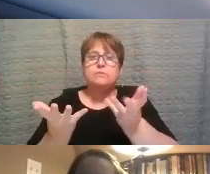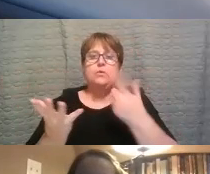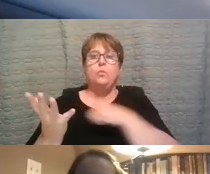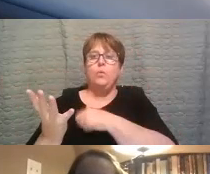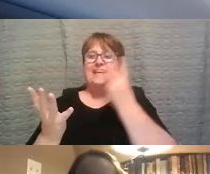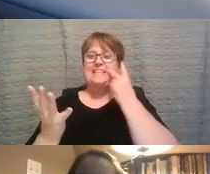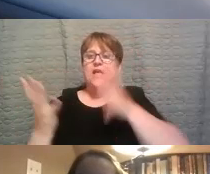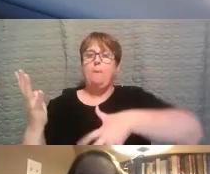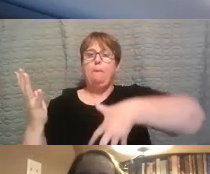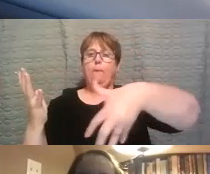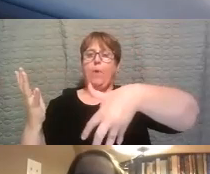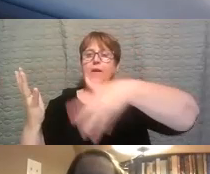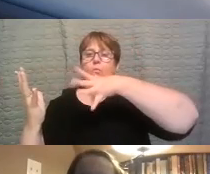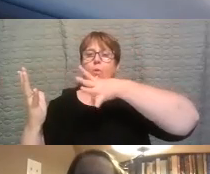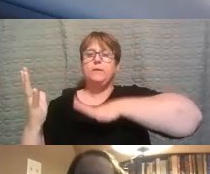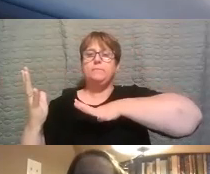a pregnant woman.